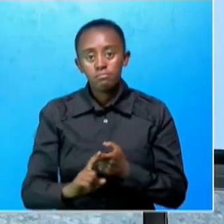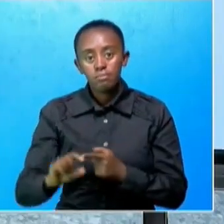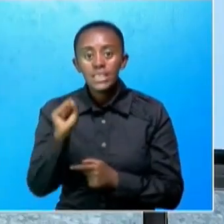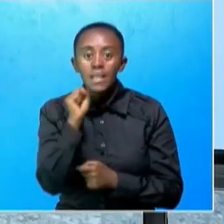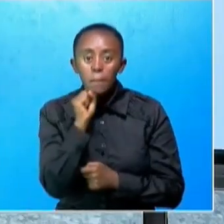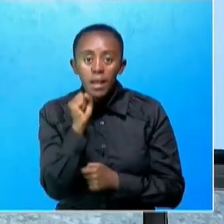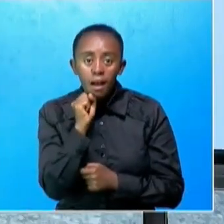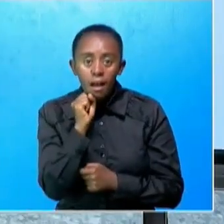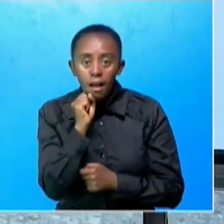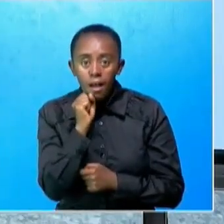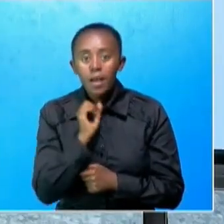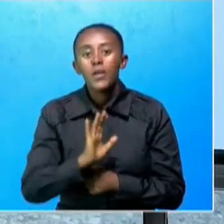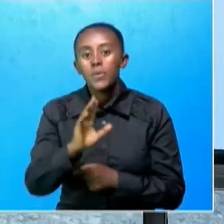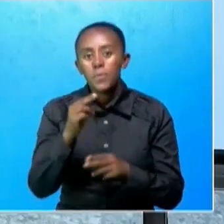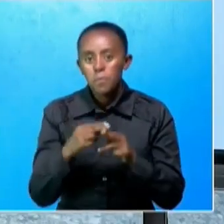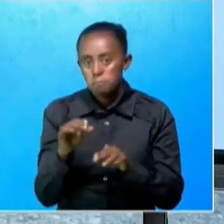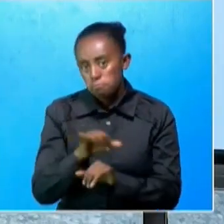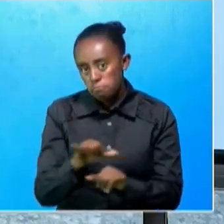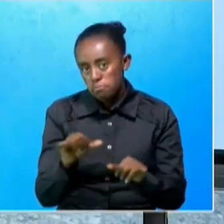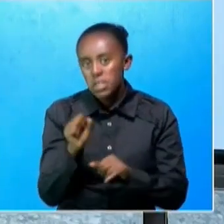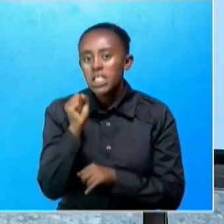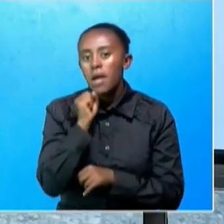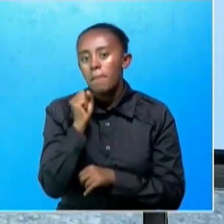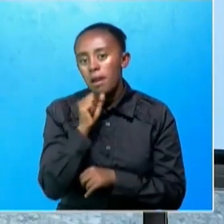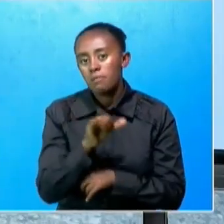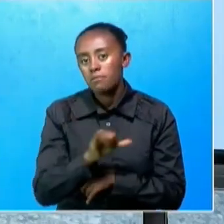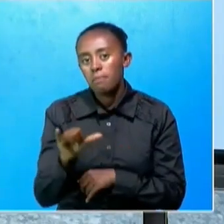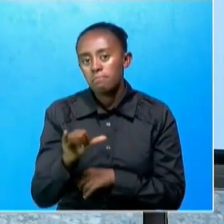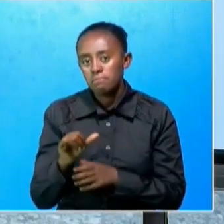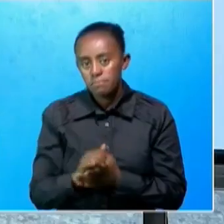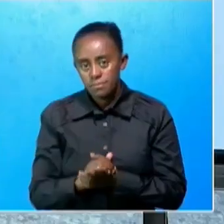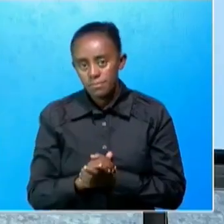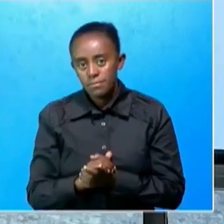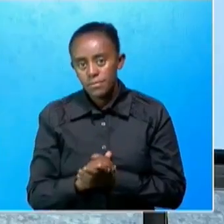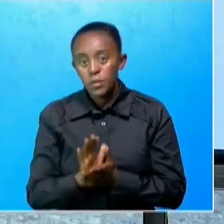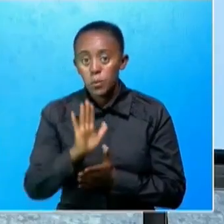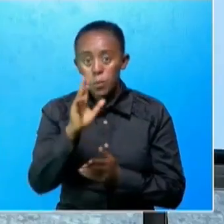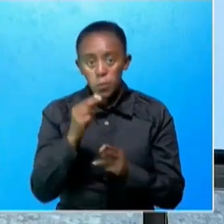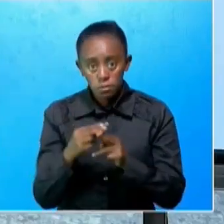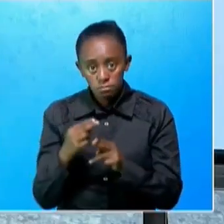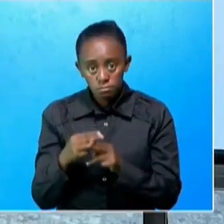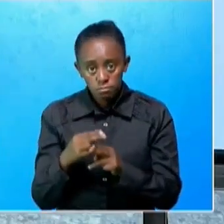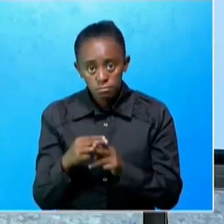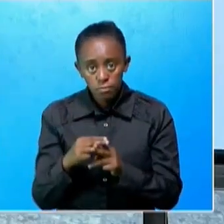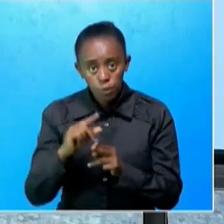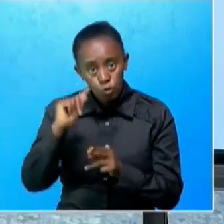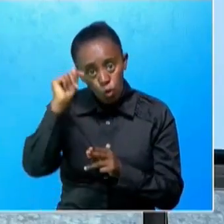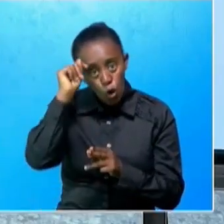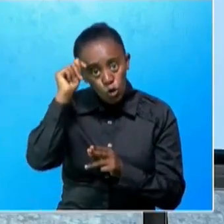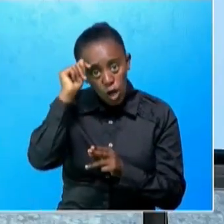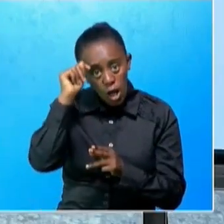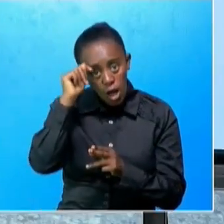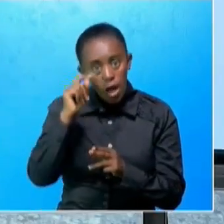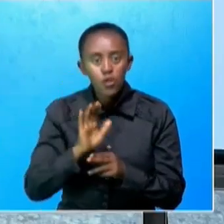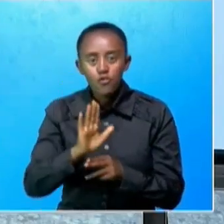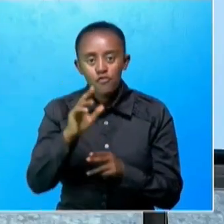Samira, your friend's name also be that is Samira. Your friend's name is that is Tolosa,